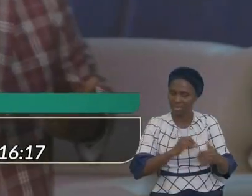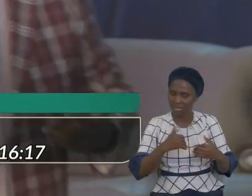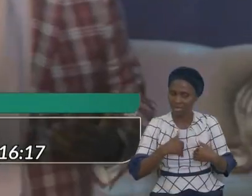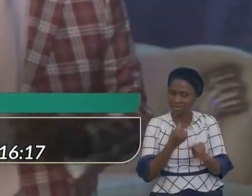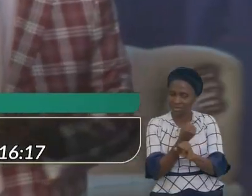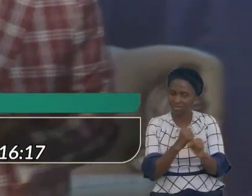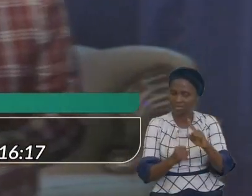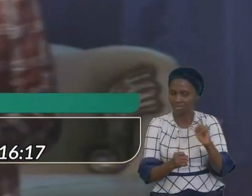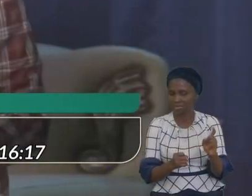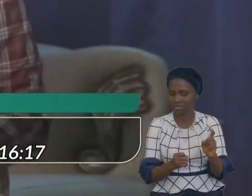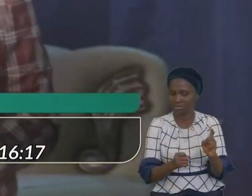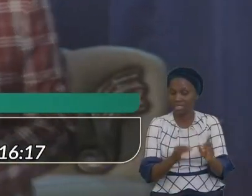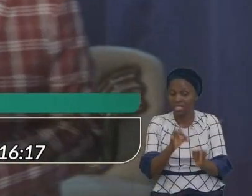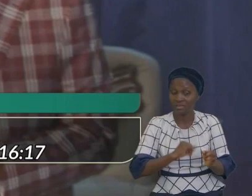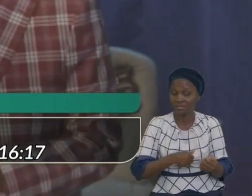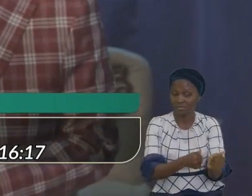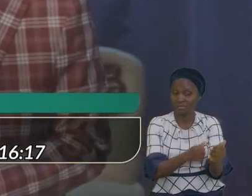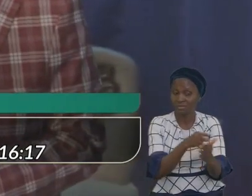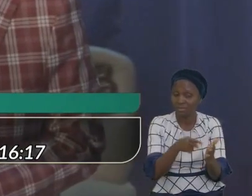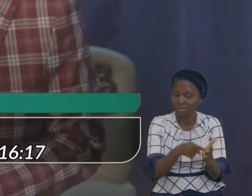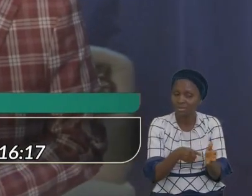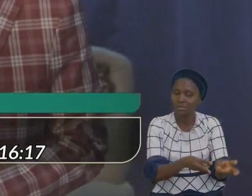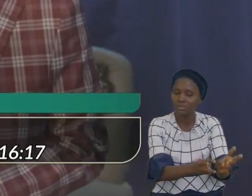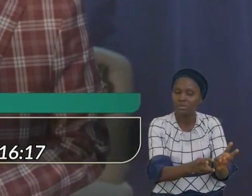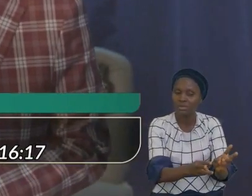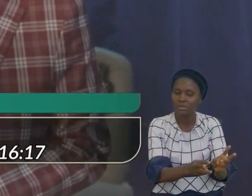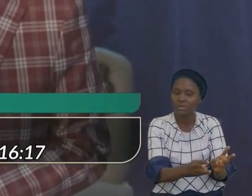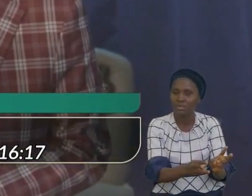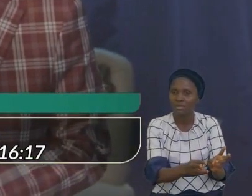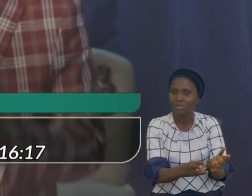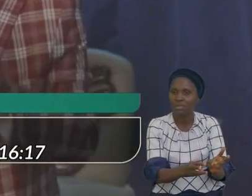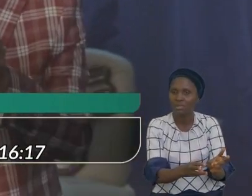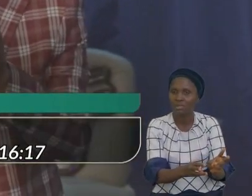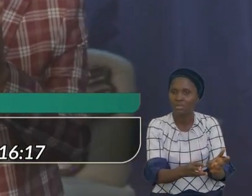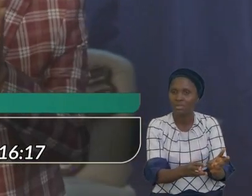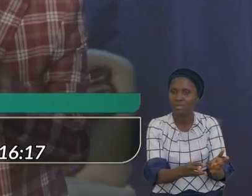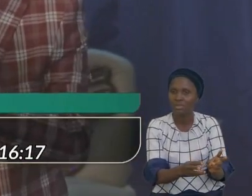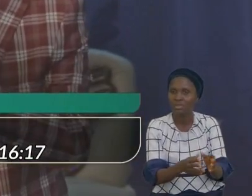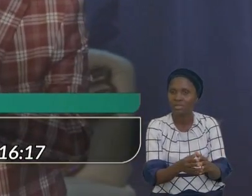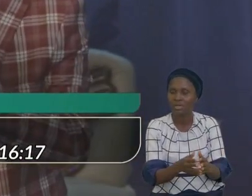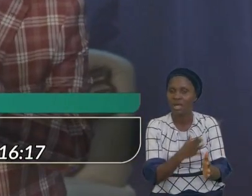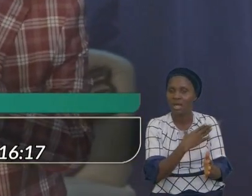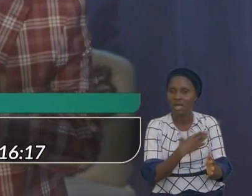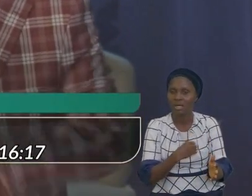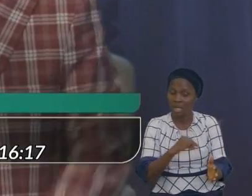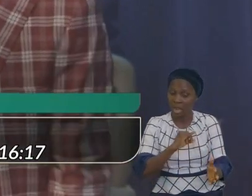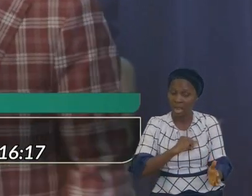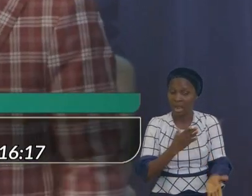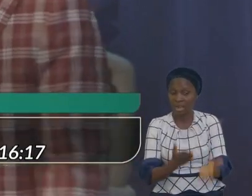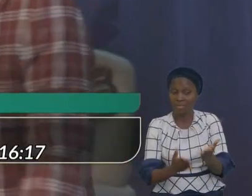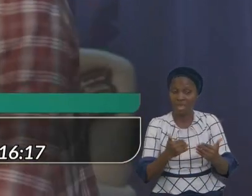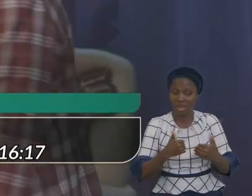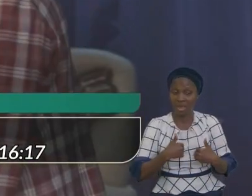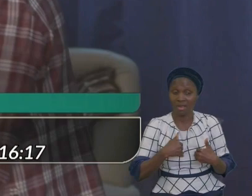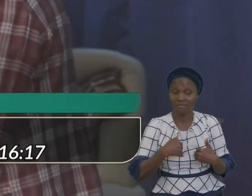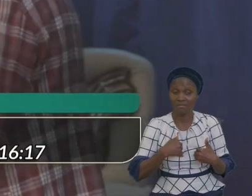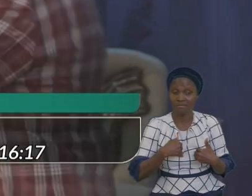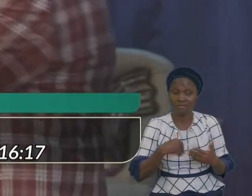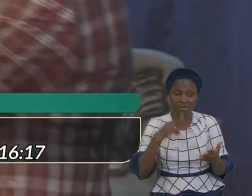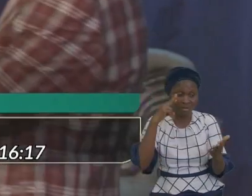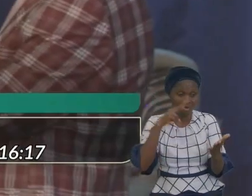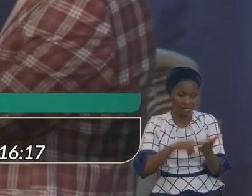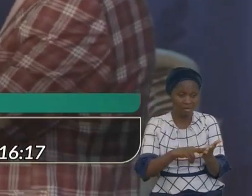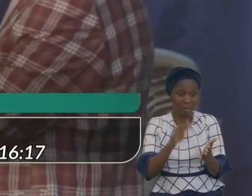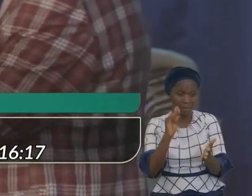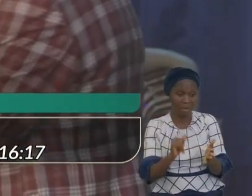have recognition by people. Is that the way of salvation? If